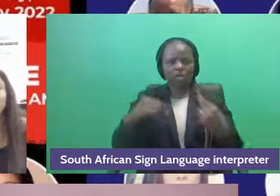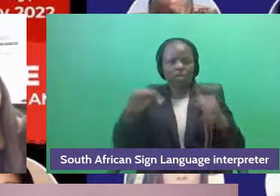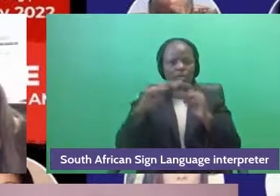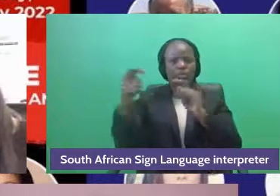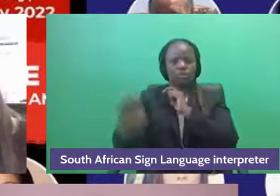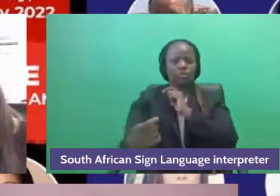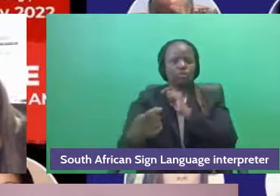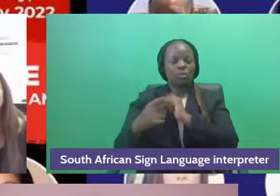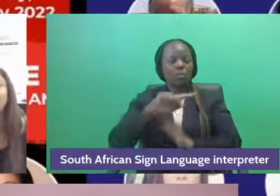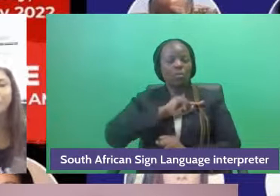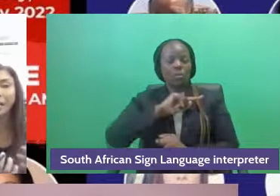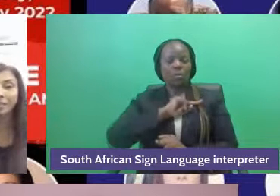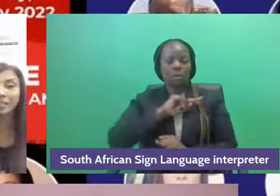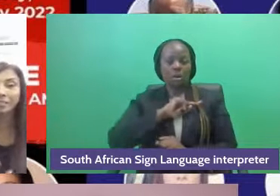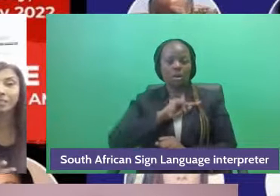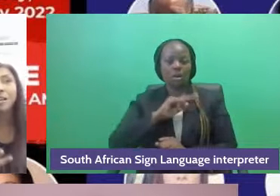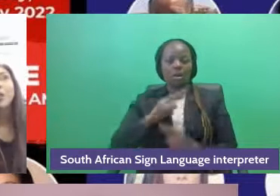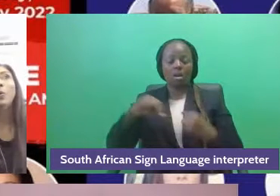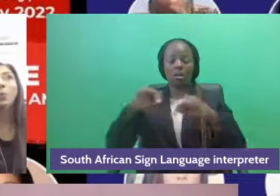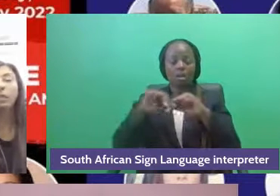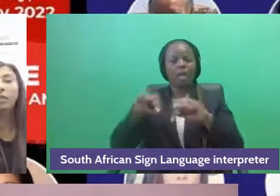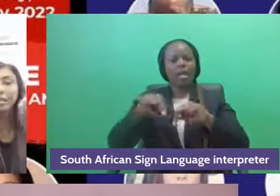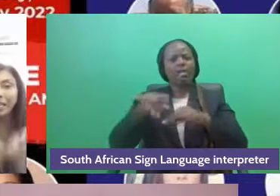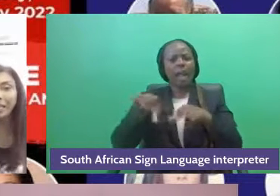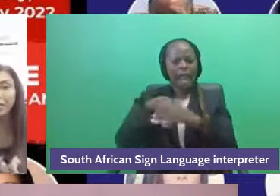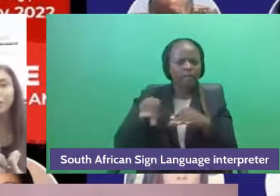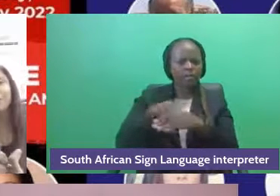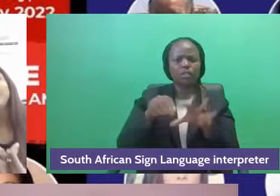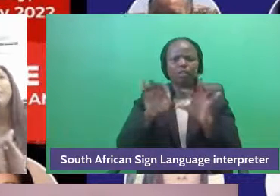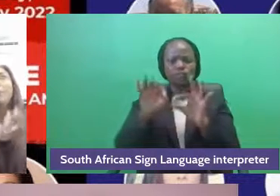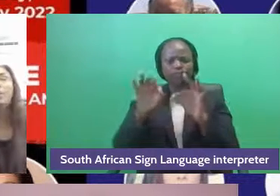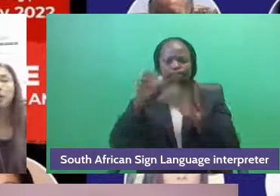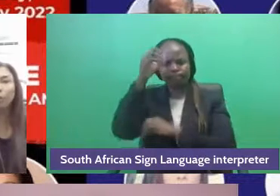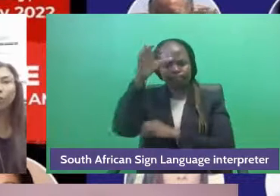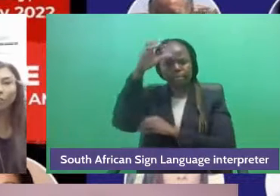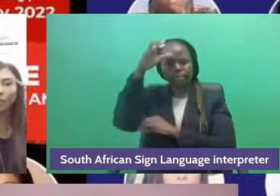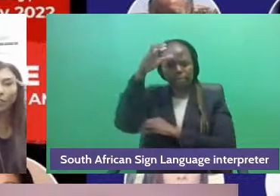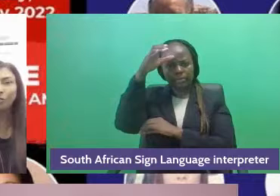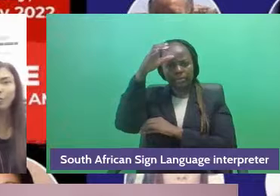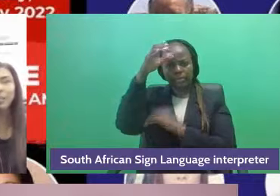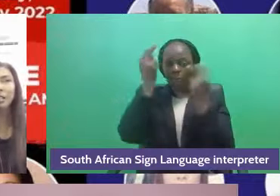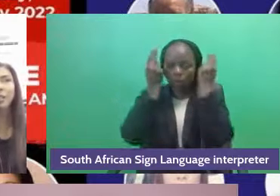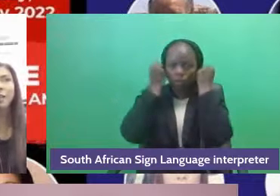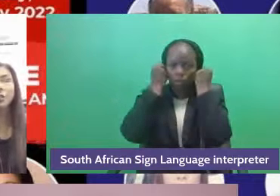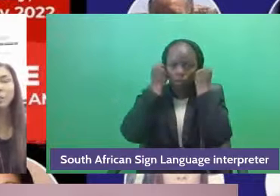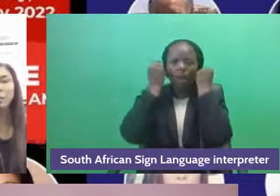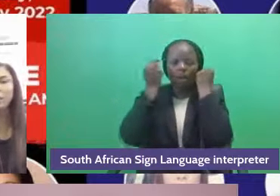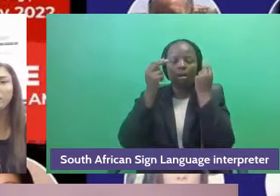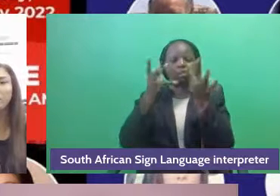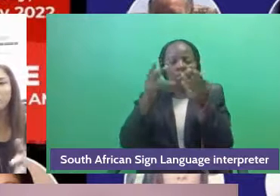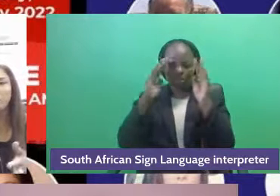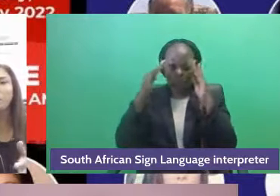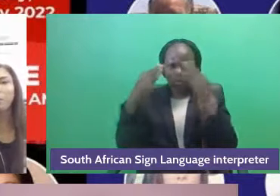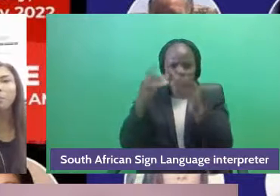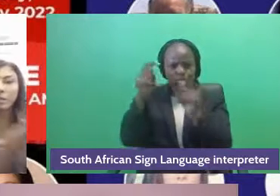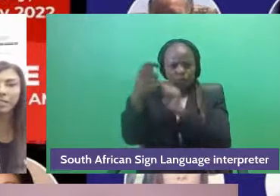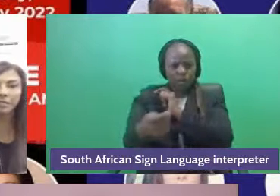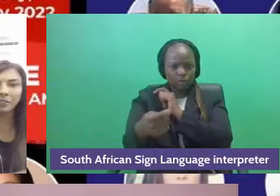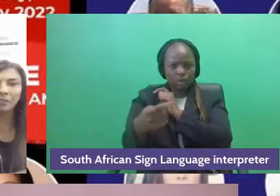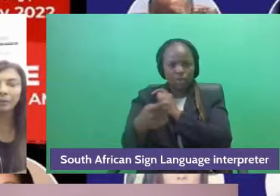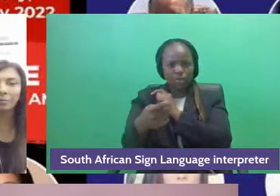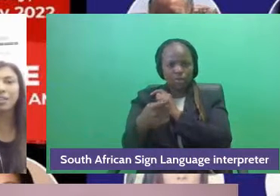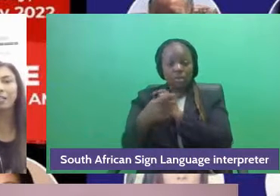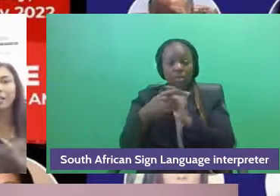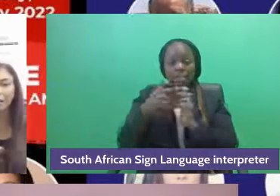we're not passive receivers, we're active, we're intelligent. So if you change your focus and your perspective is from a